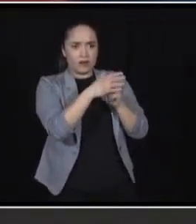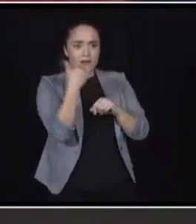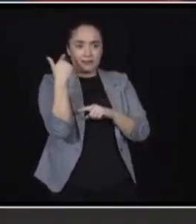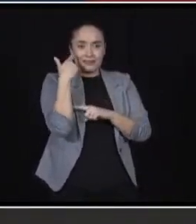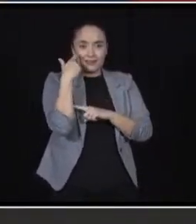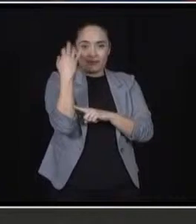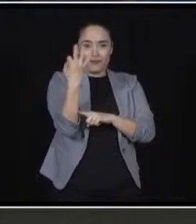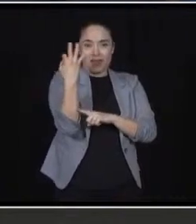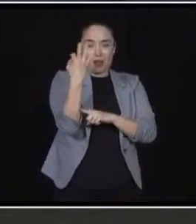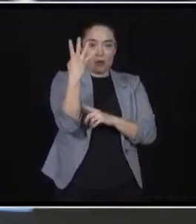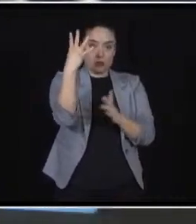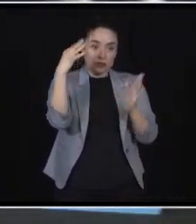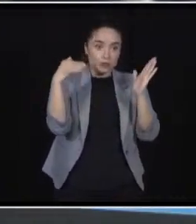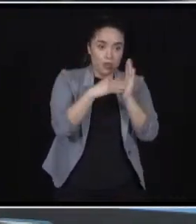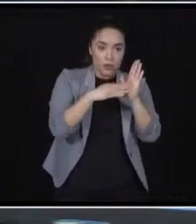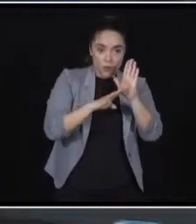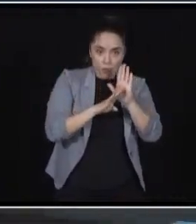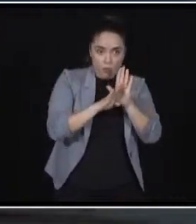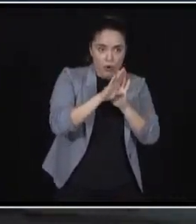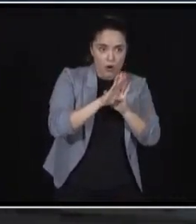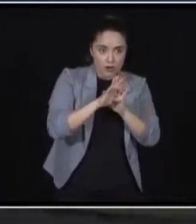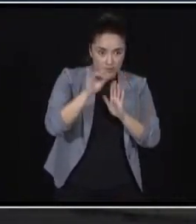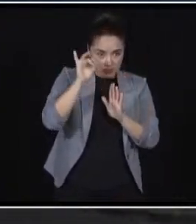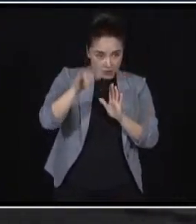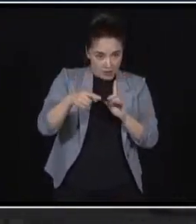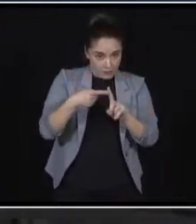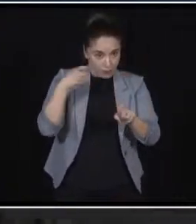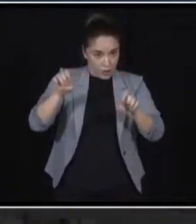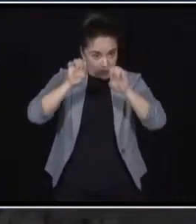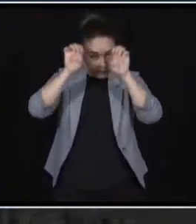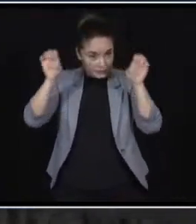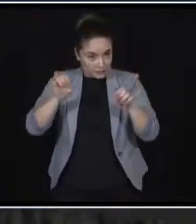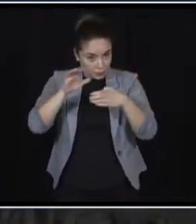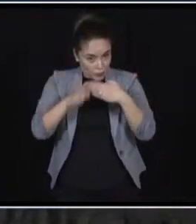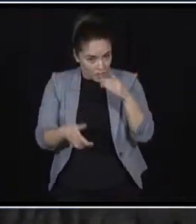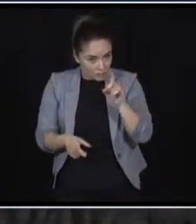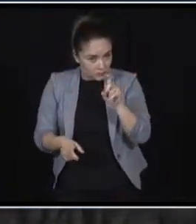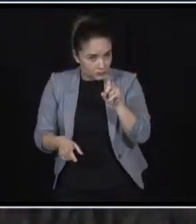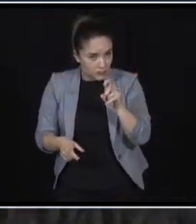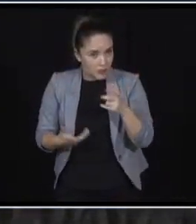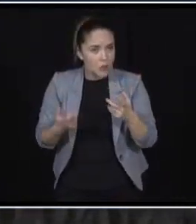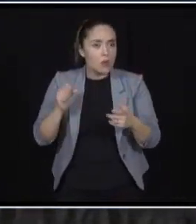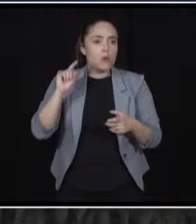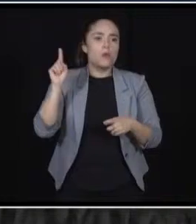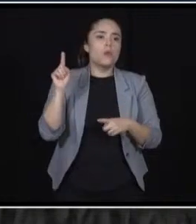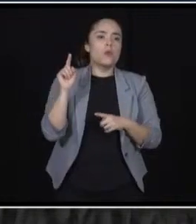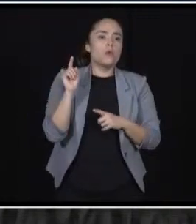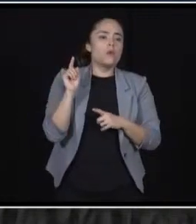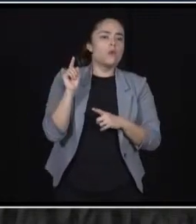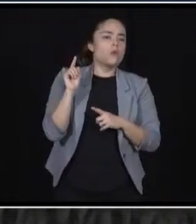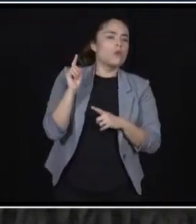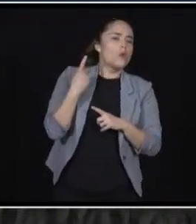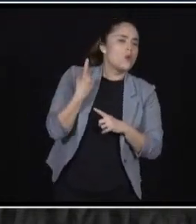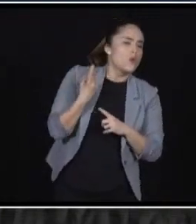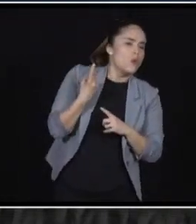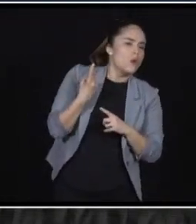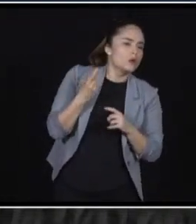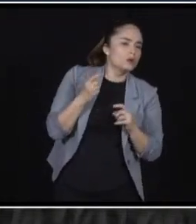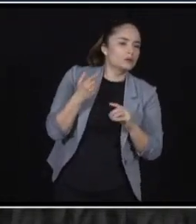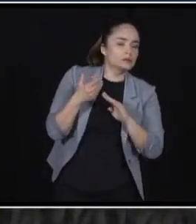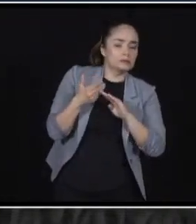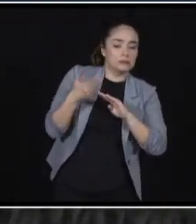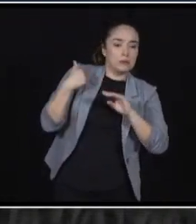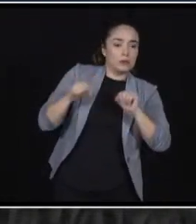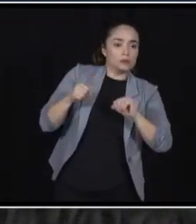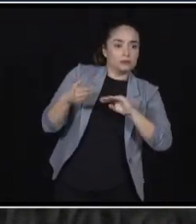that all Easter weekend? Do you think there was something before that driving it, anything in particular? And as well,